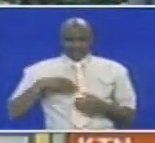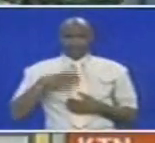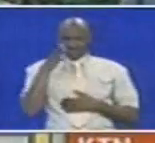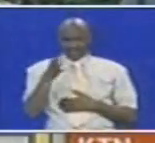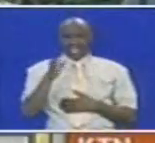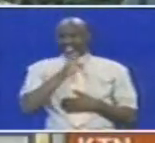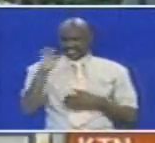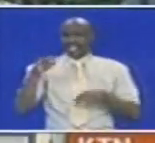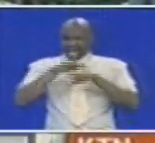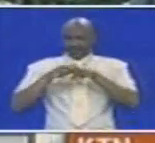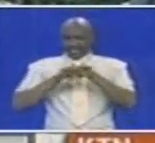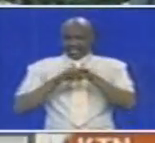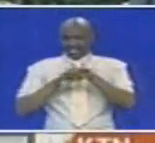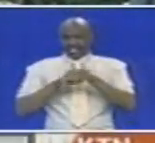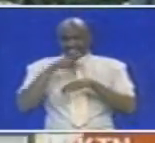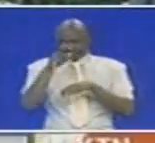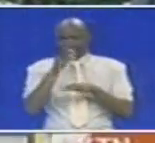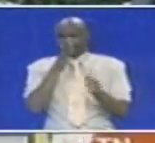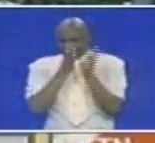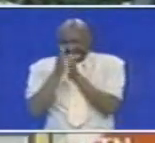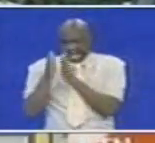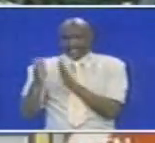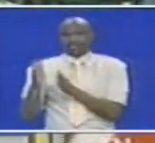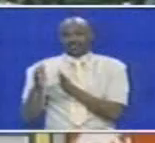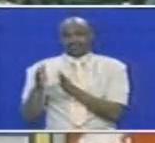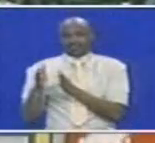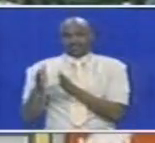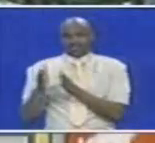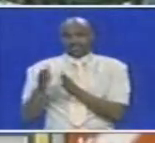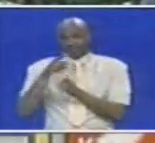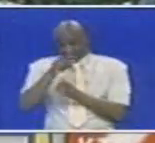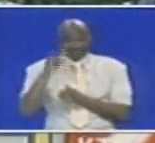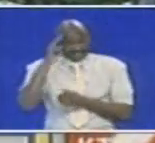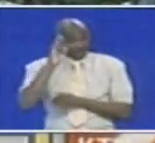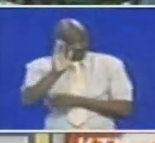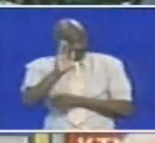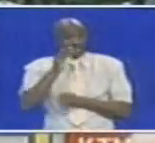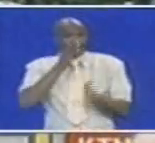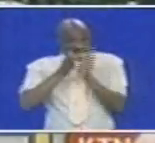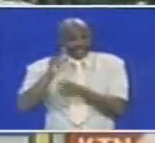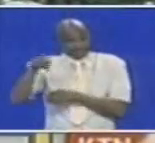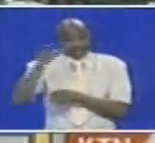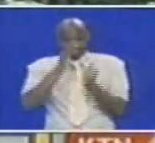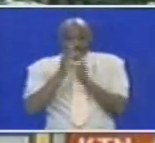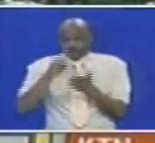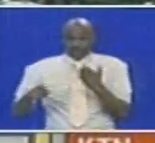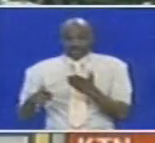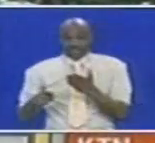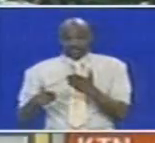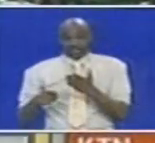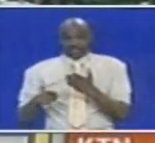East Africa are conspiring for reasons best known to them to